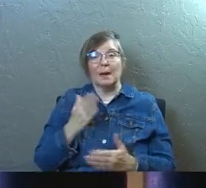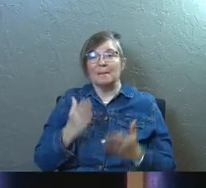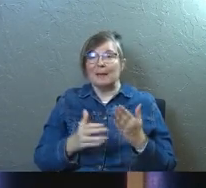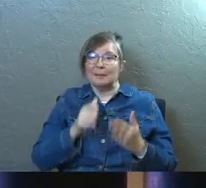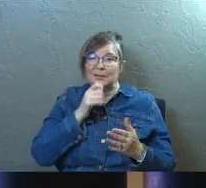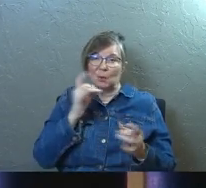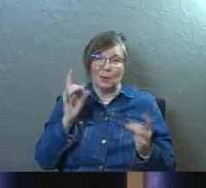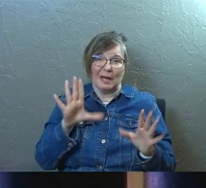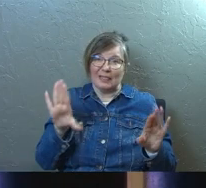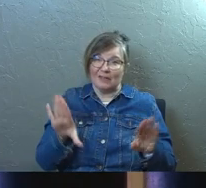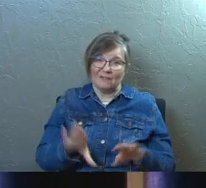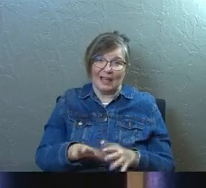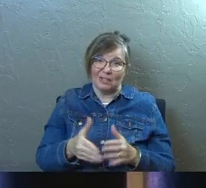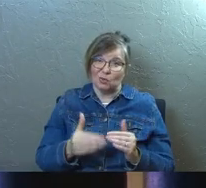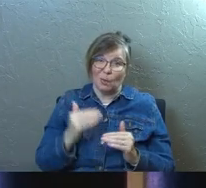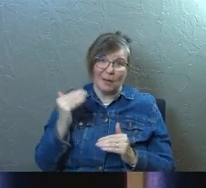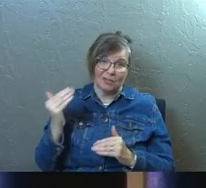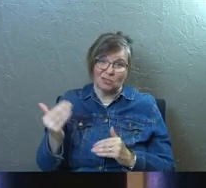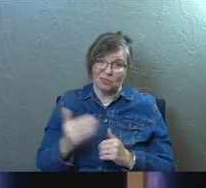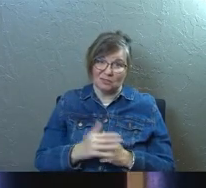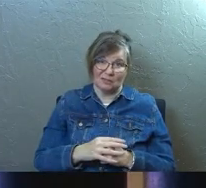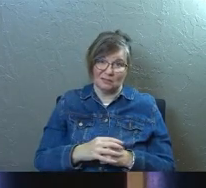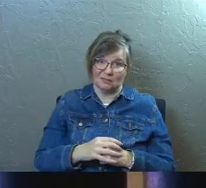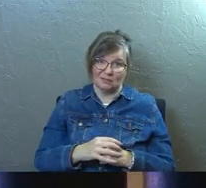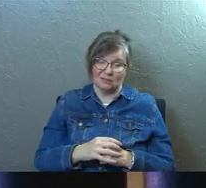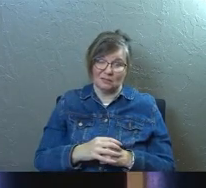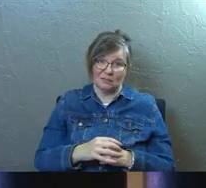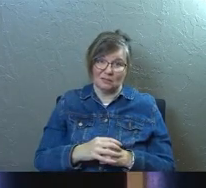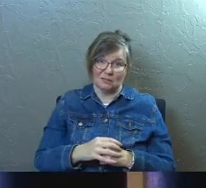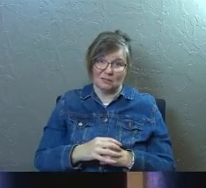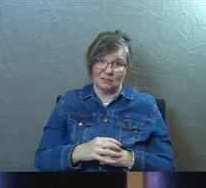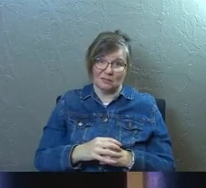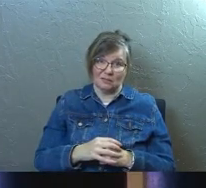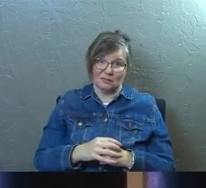Maybe don't hate the valleys so much.